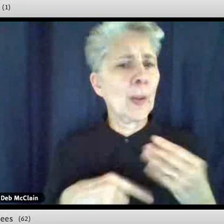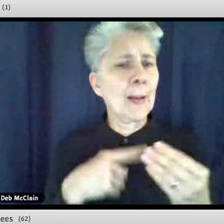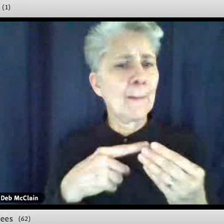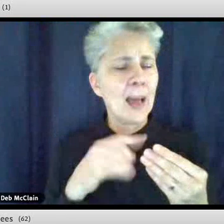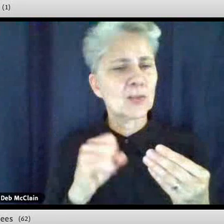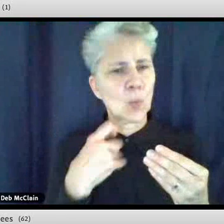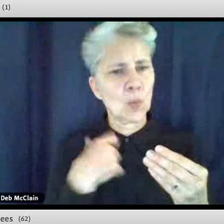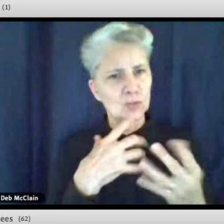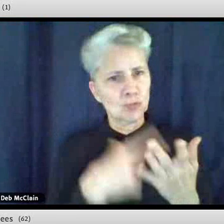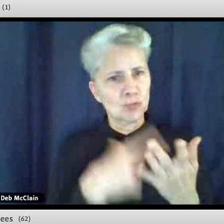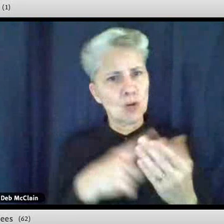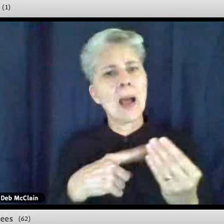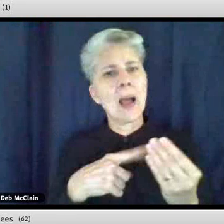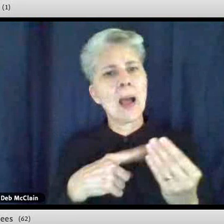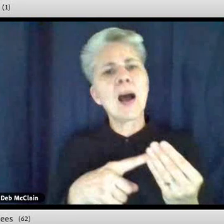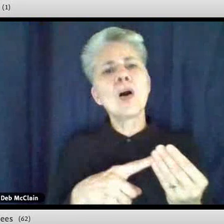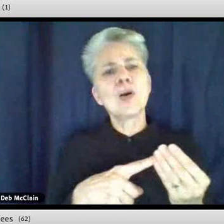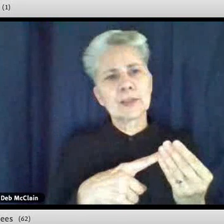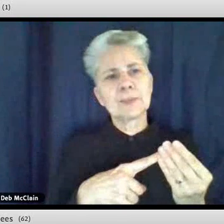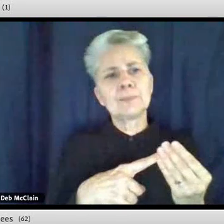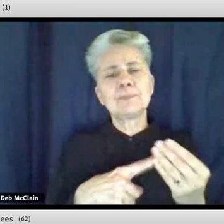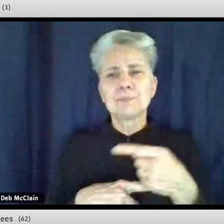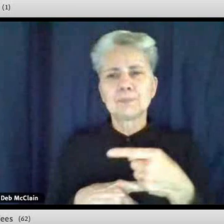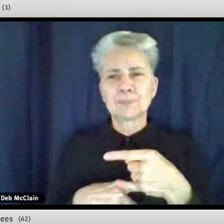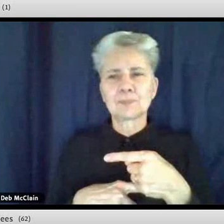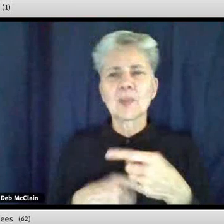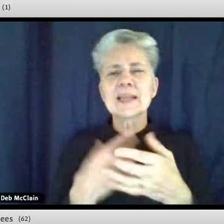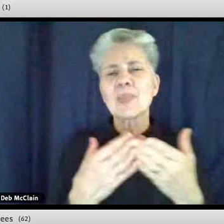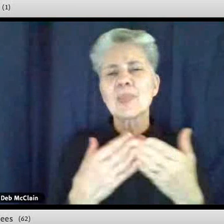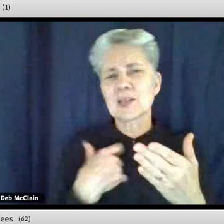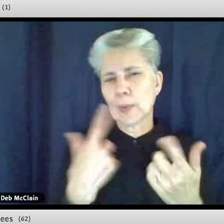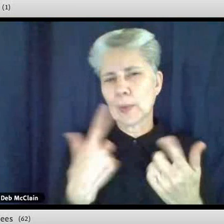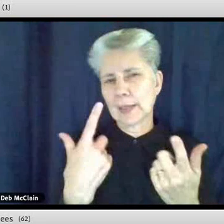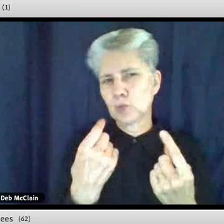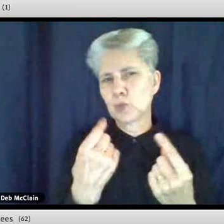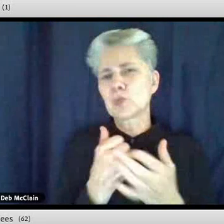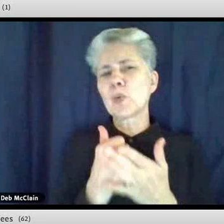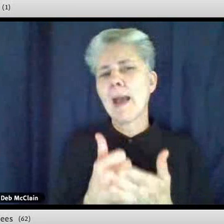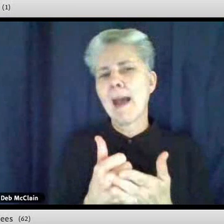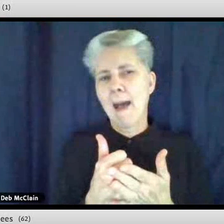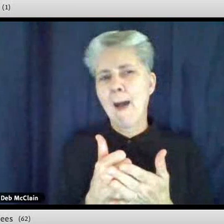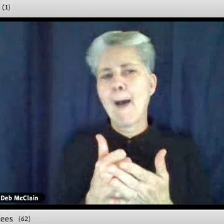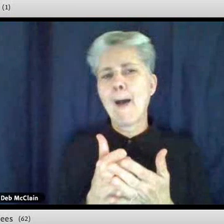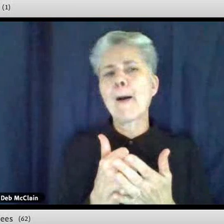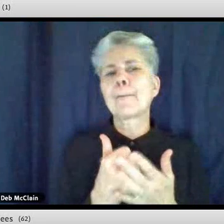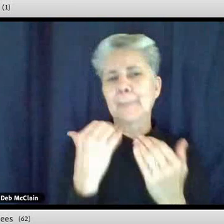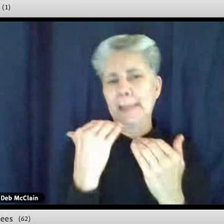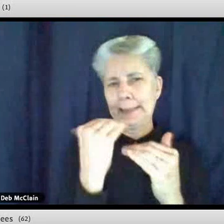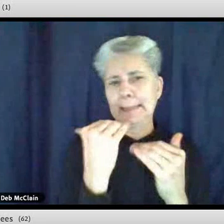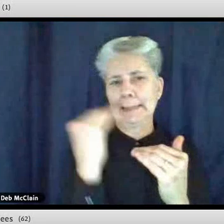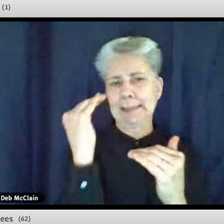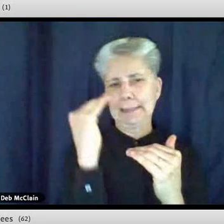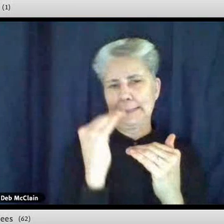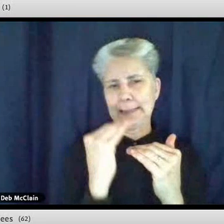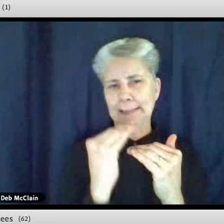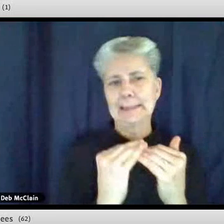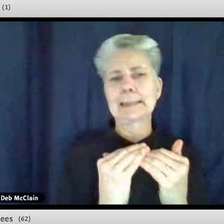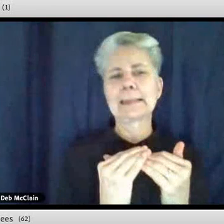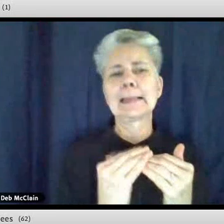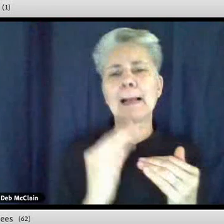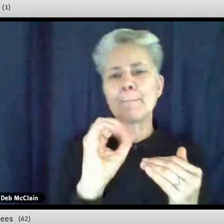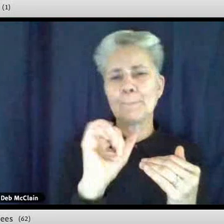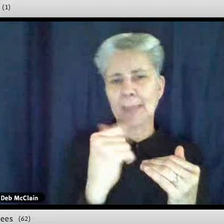library friends in Florida. Those are things that I'm worried about. So we're going to talk about some of the things that we can do